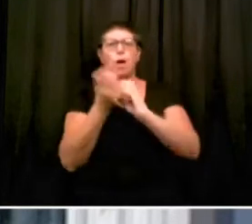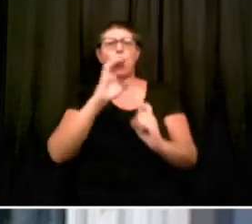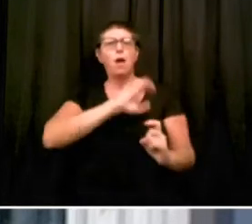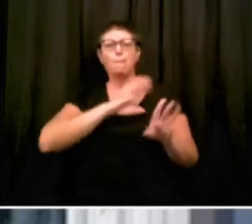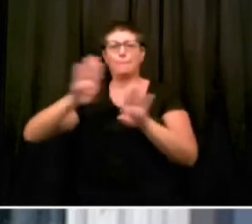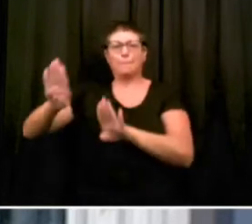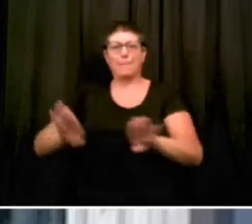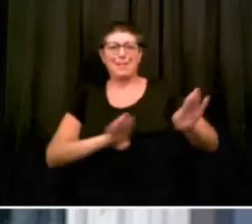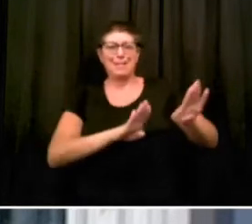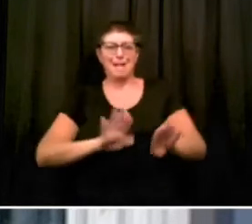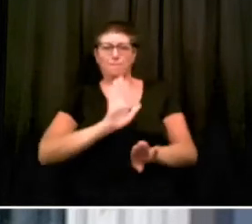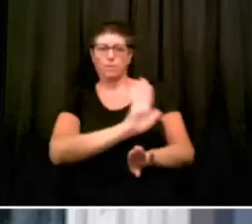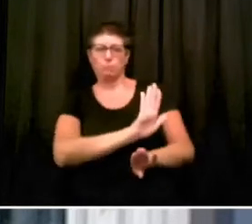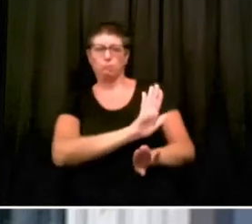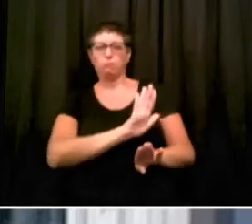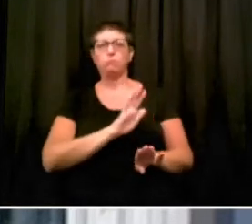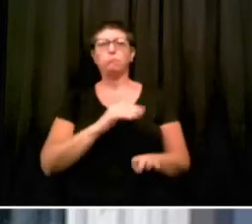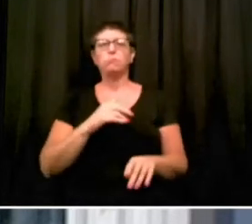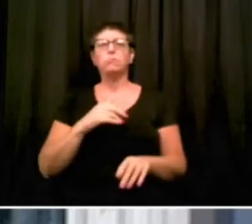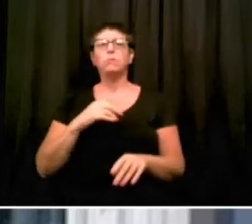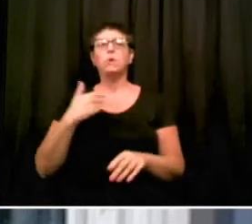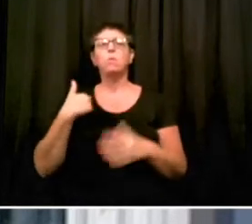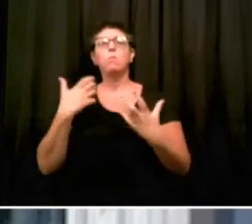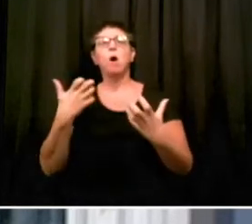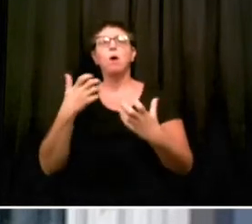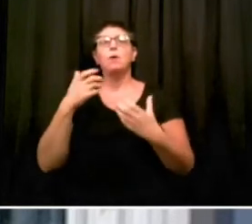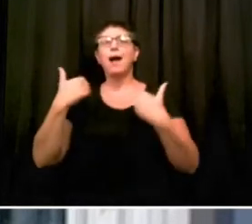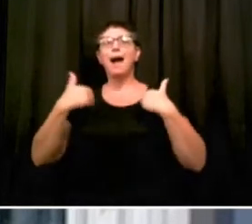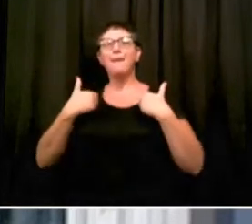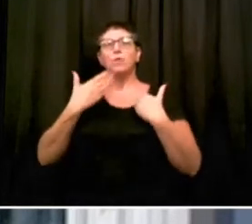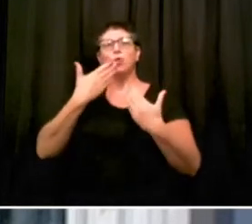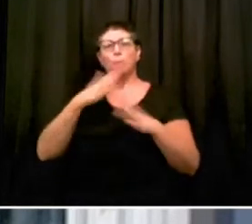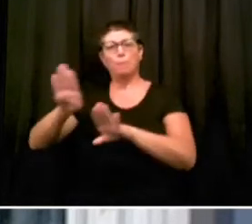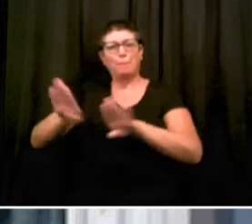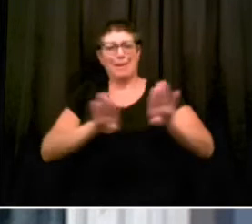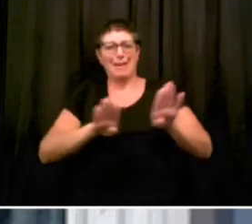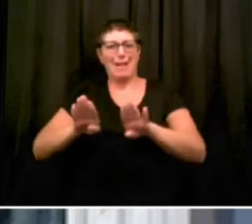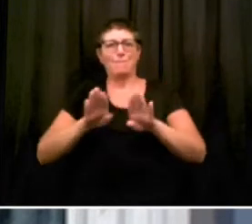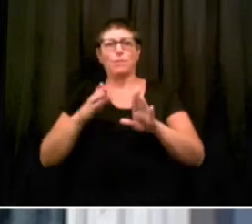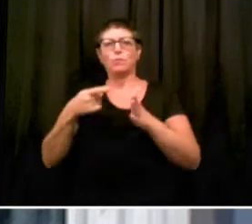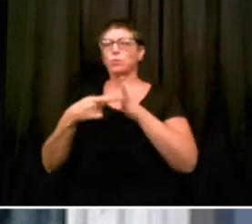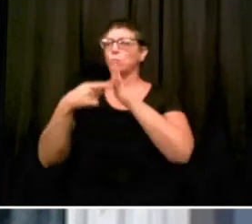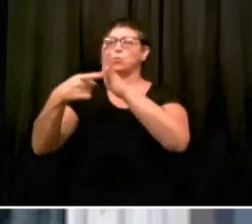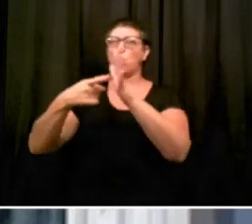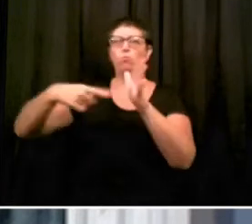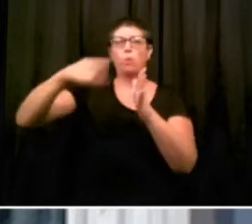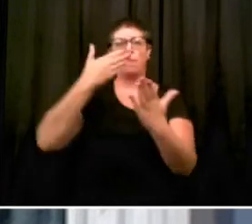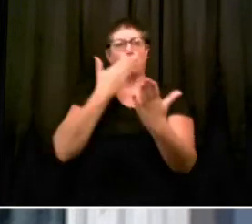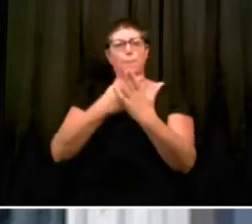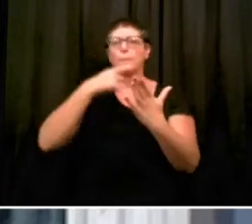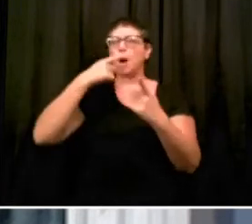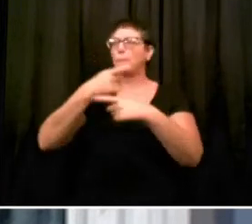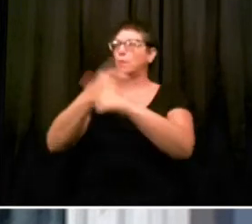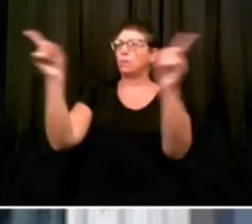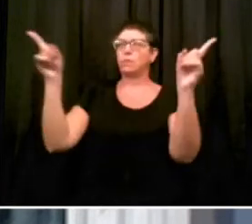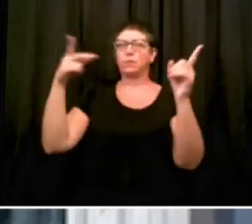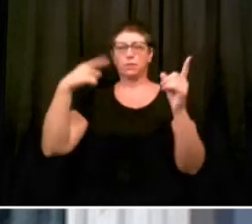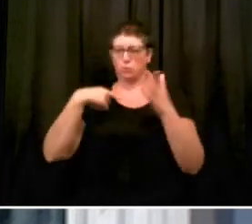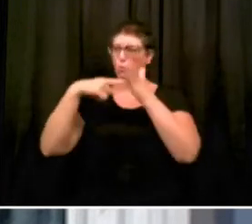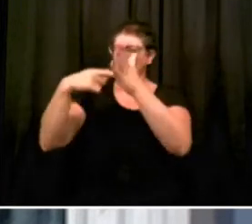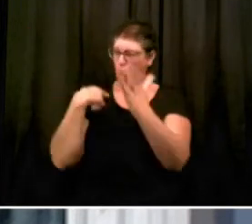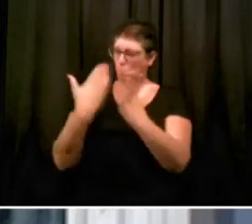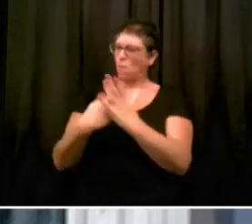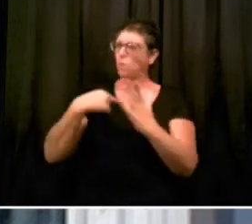getting conduct that is trusted by the public. When you take a look at, I think the mayor just touched on it, there